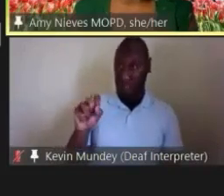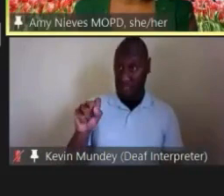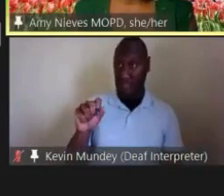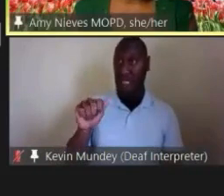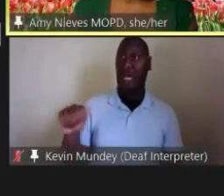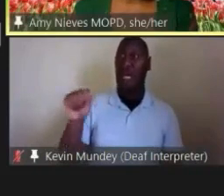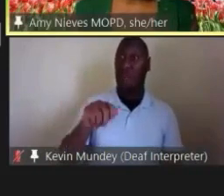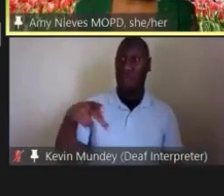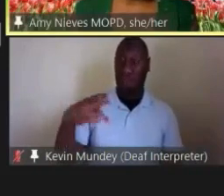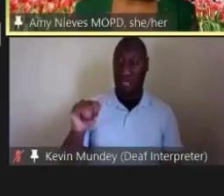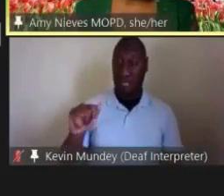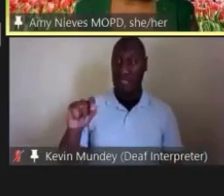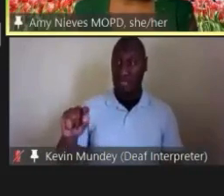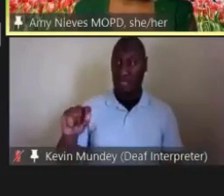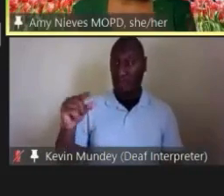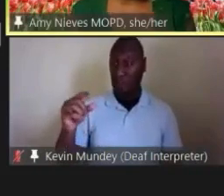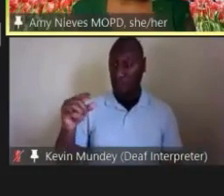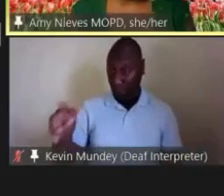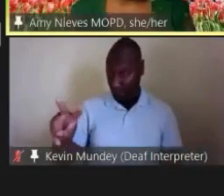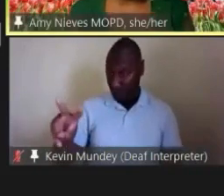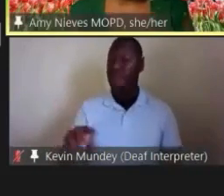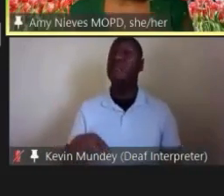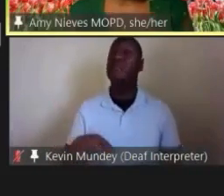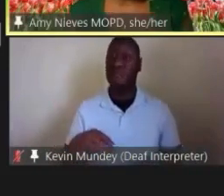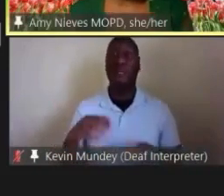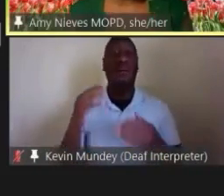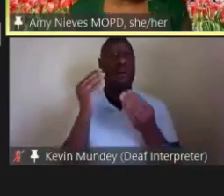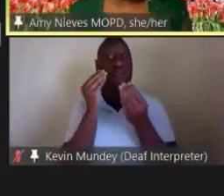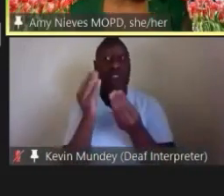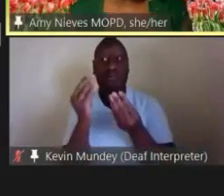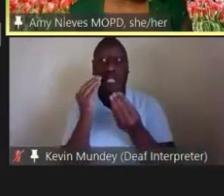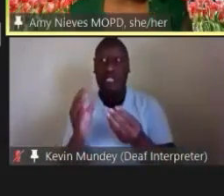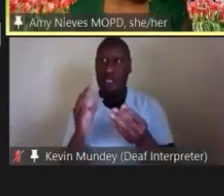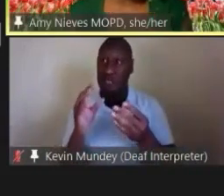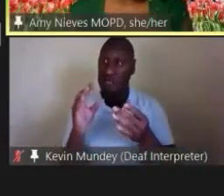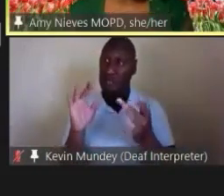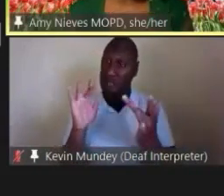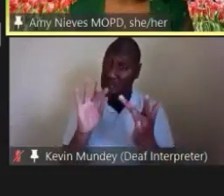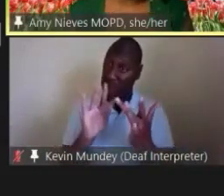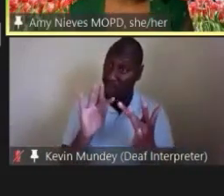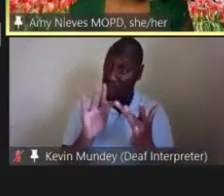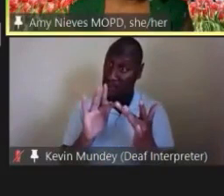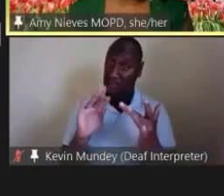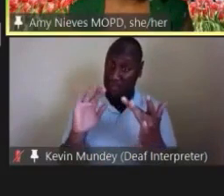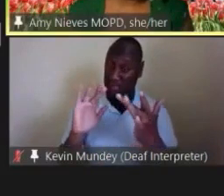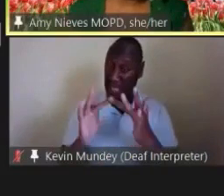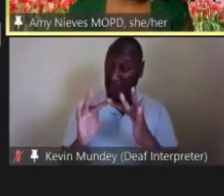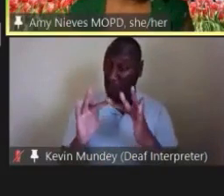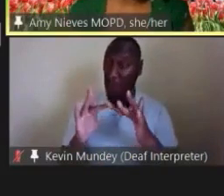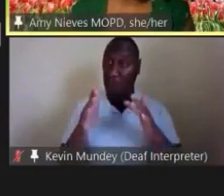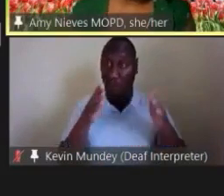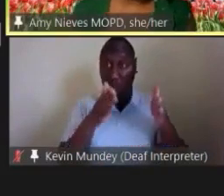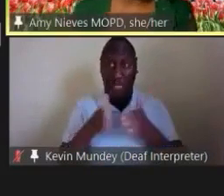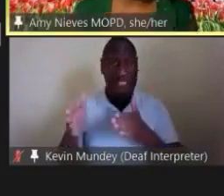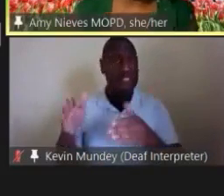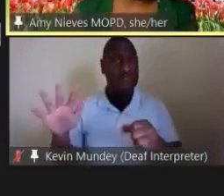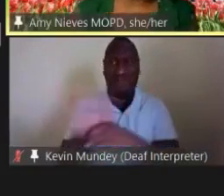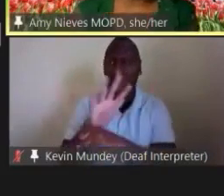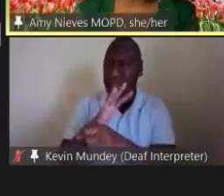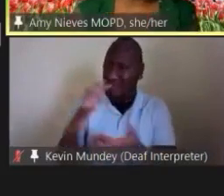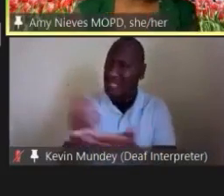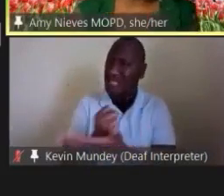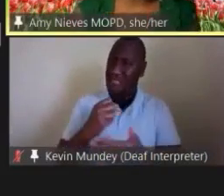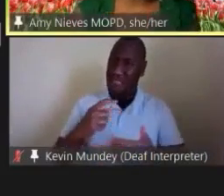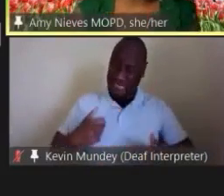amy.nieves@phila.gov. Information, connection, and networking are pathways to a full life that is a right for